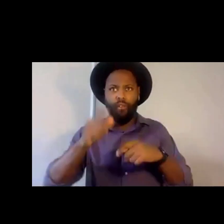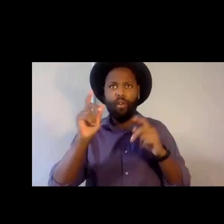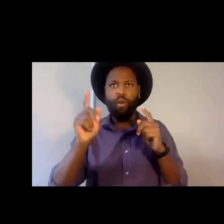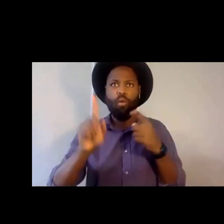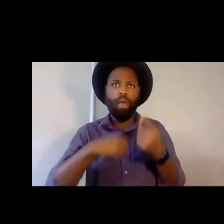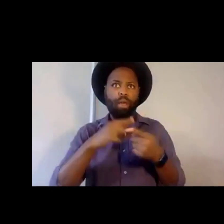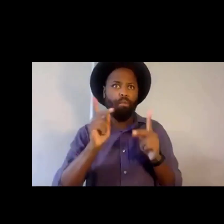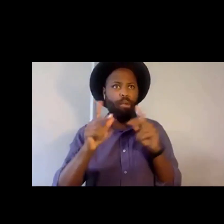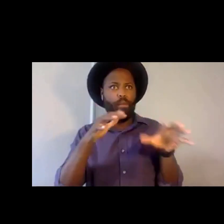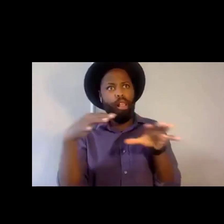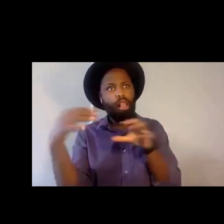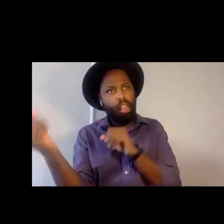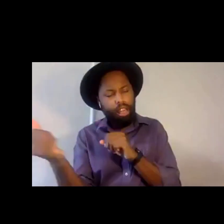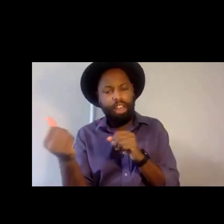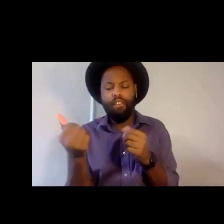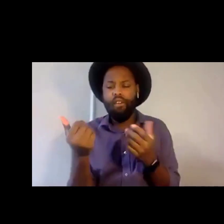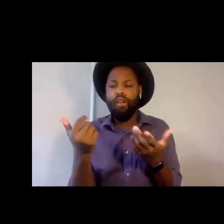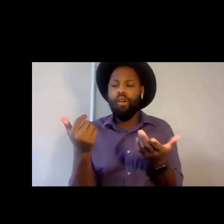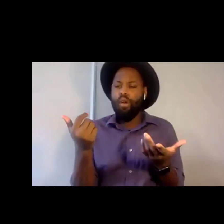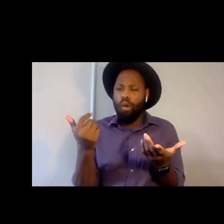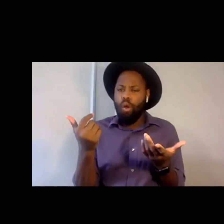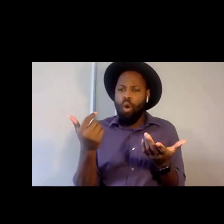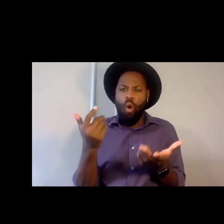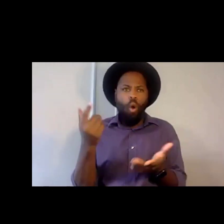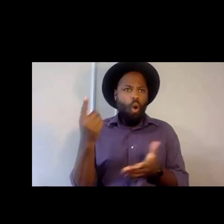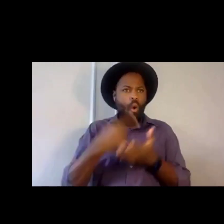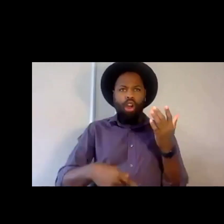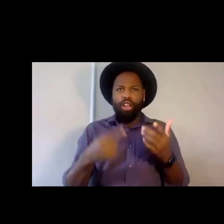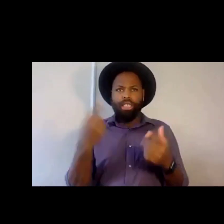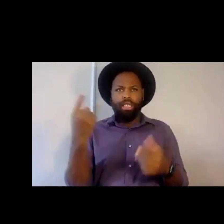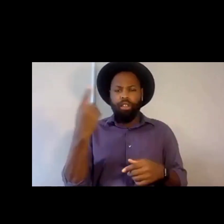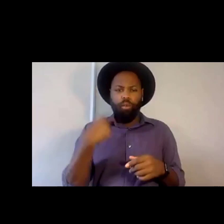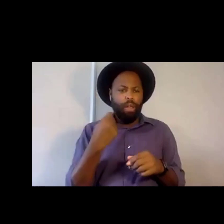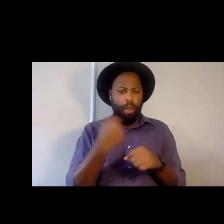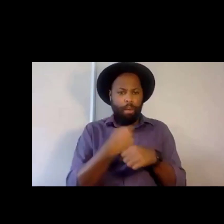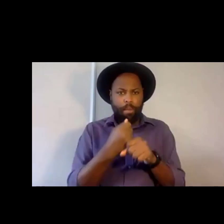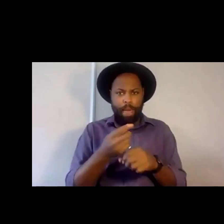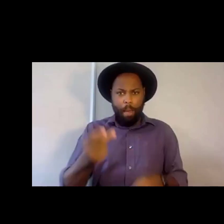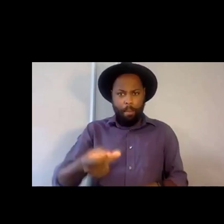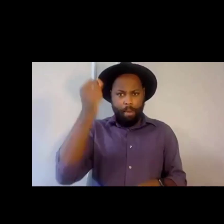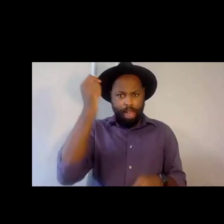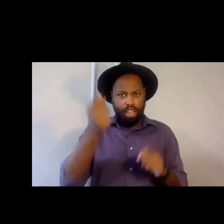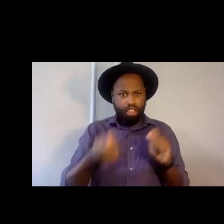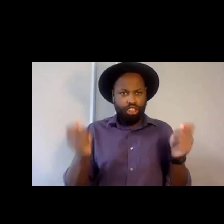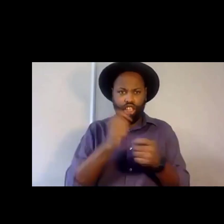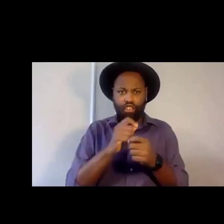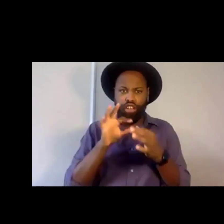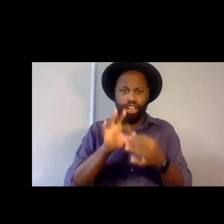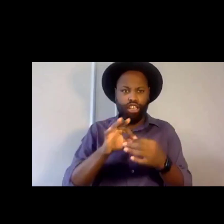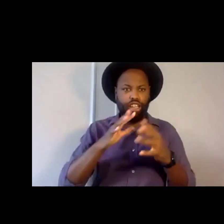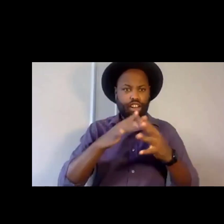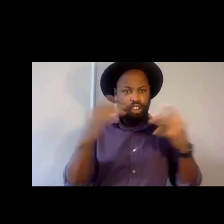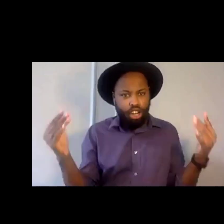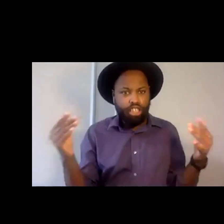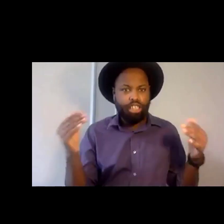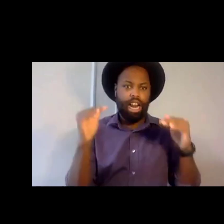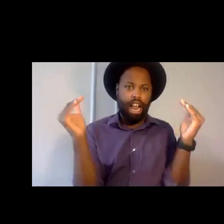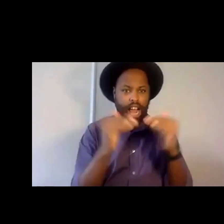we can make immediate and meaningful changes to diversity, inclusivity, equity, and justice?